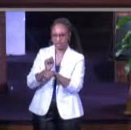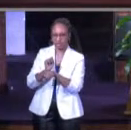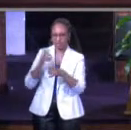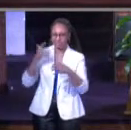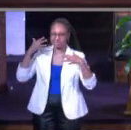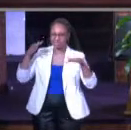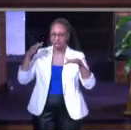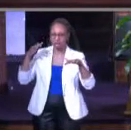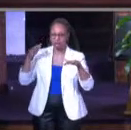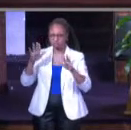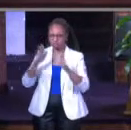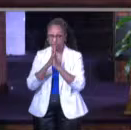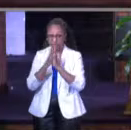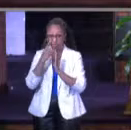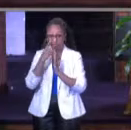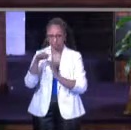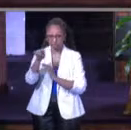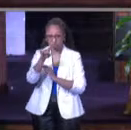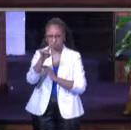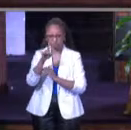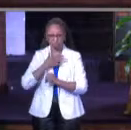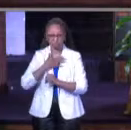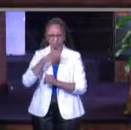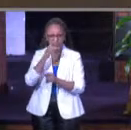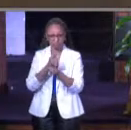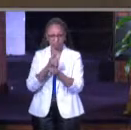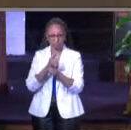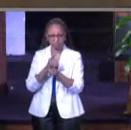you, my brother. We pray. Can we do that, church? We pray for you. Yes, sir.